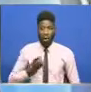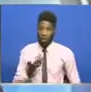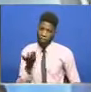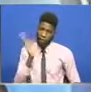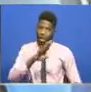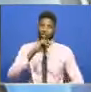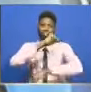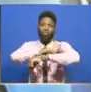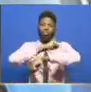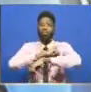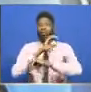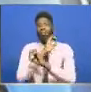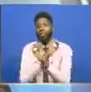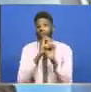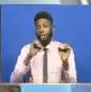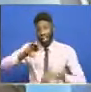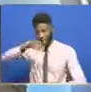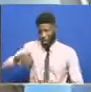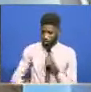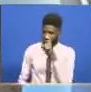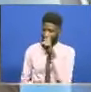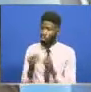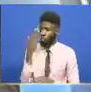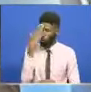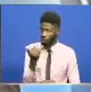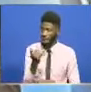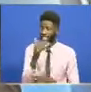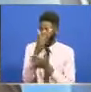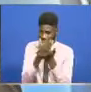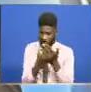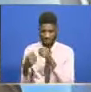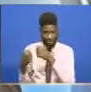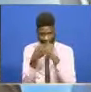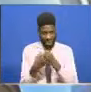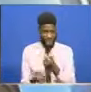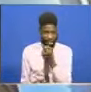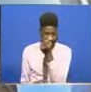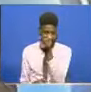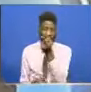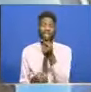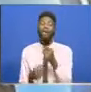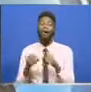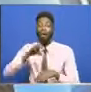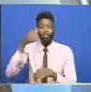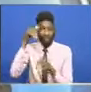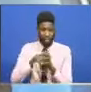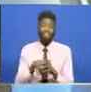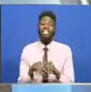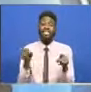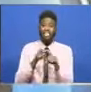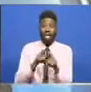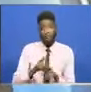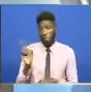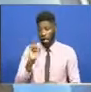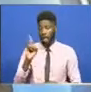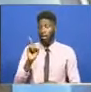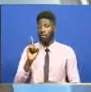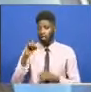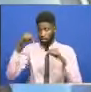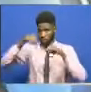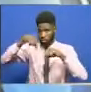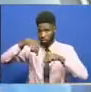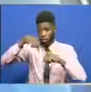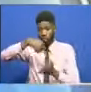schools in that county because of some of the challenges in that county. Of course, the ministry this week, of course, in the wake of